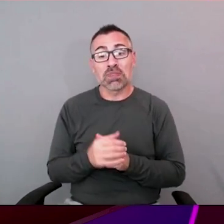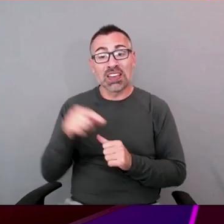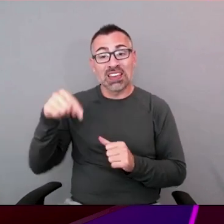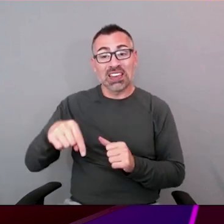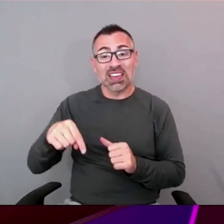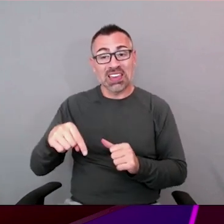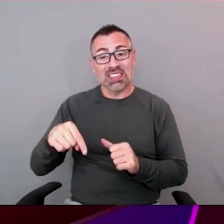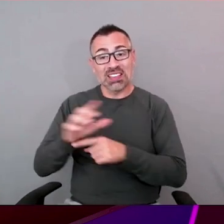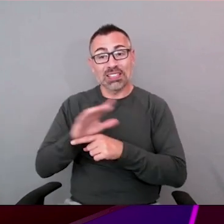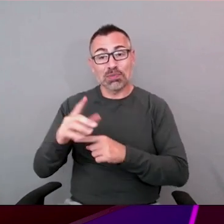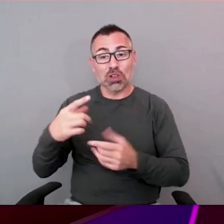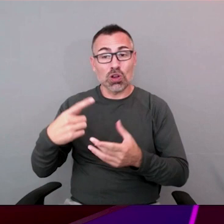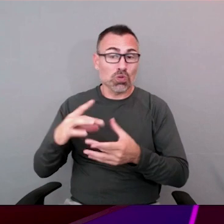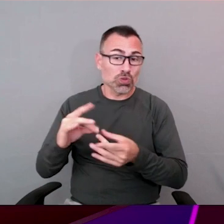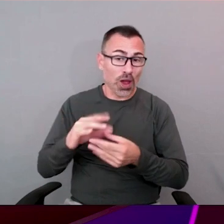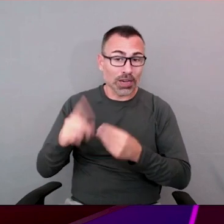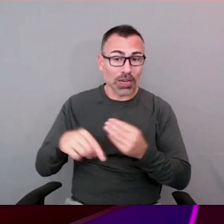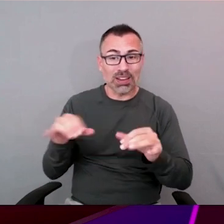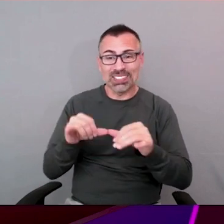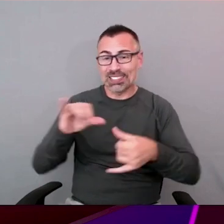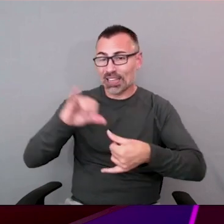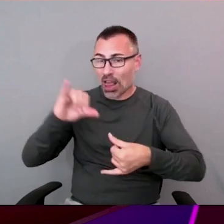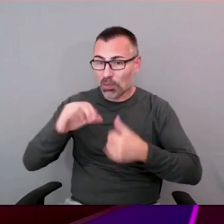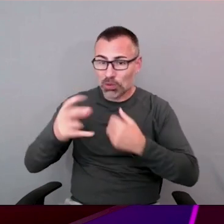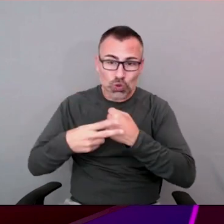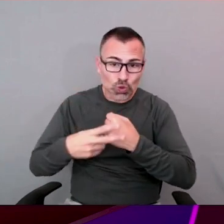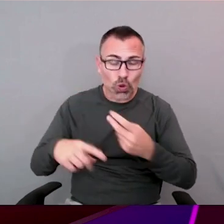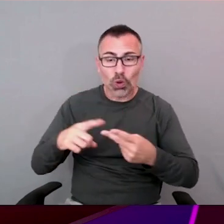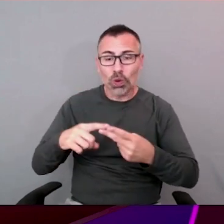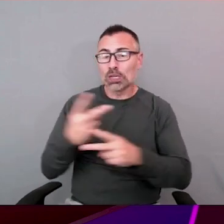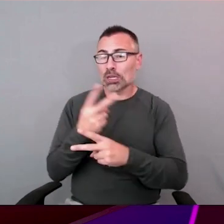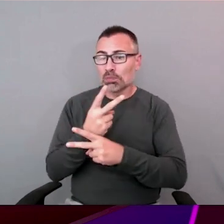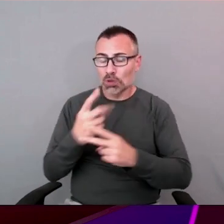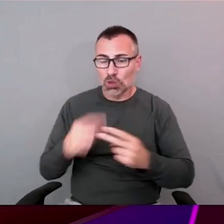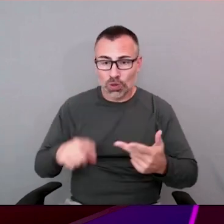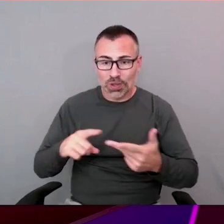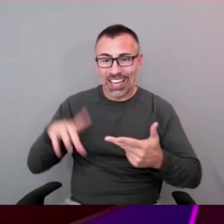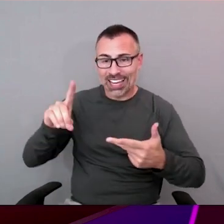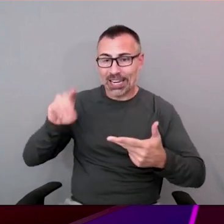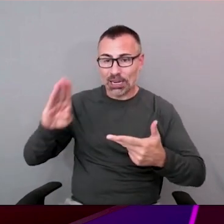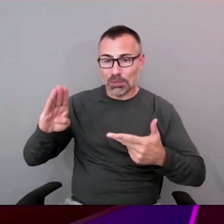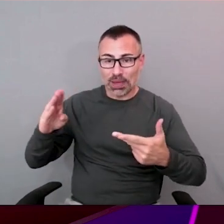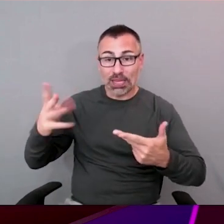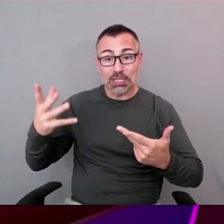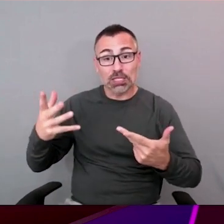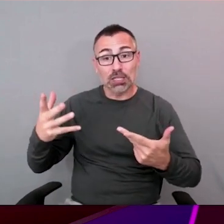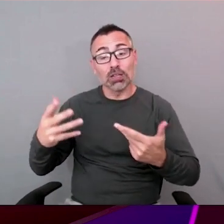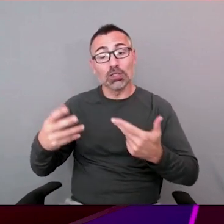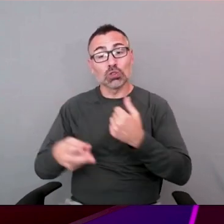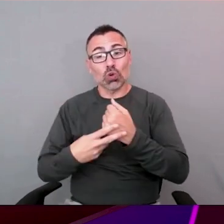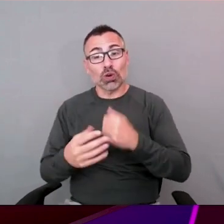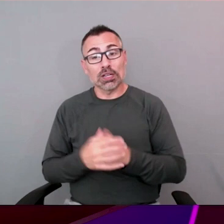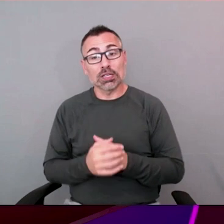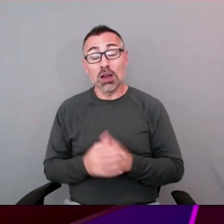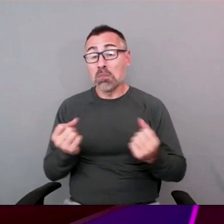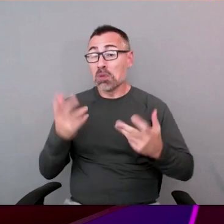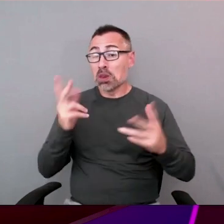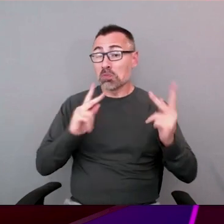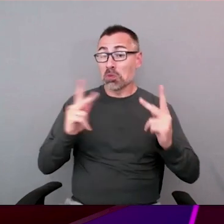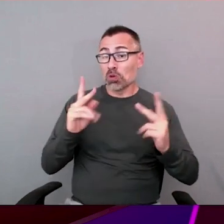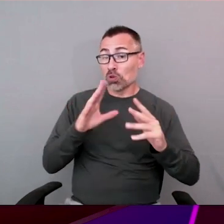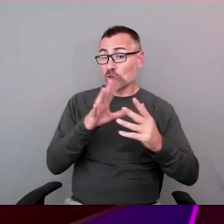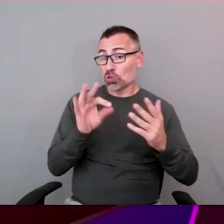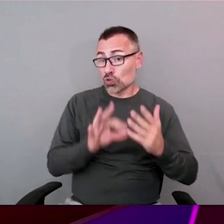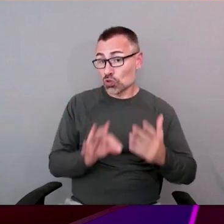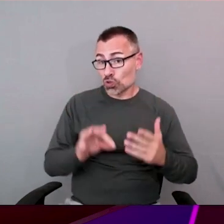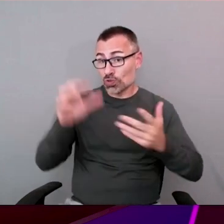storage, compute, and database solutions. So a big reason customers choose to adopt the cloud is that we can scale up and down on demand